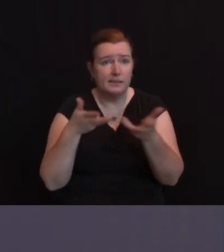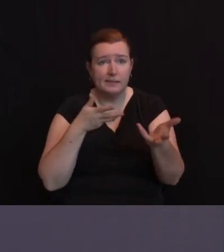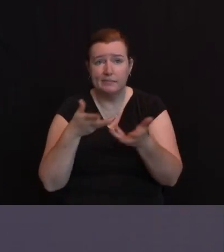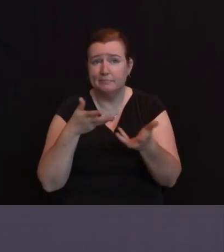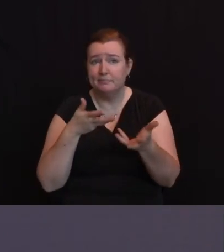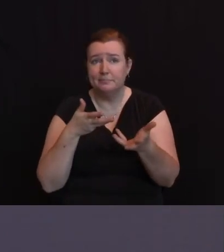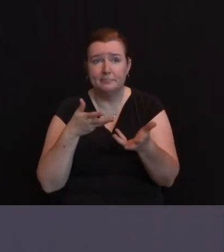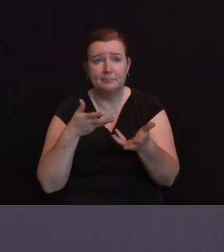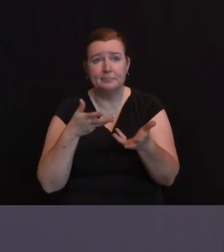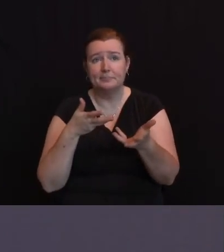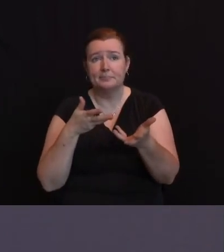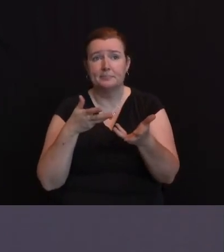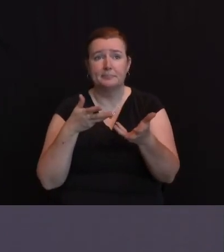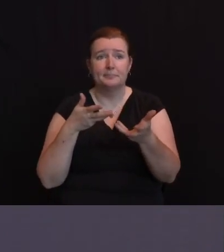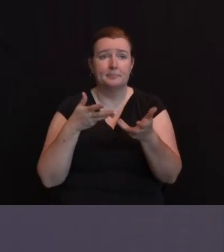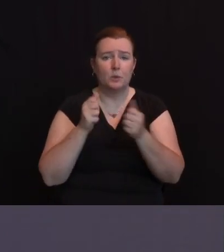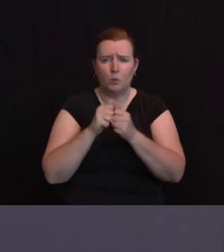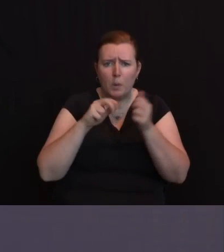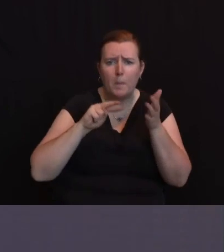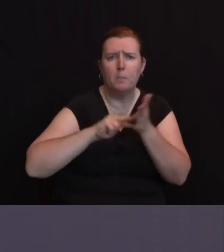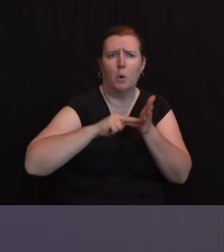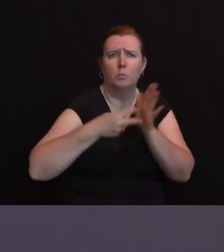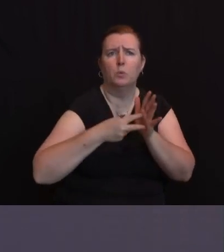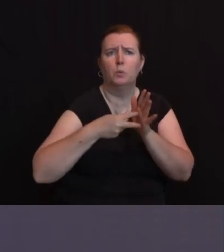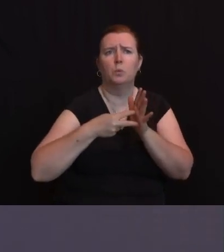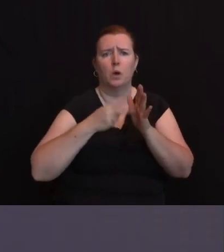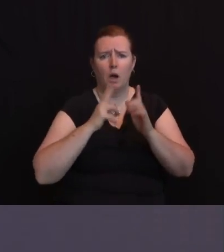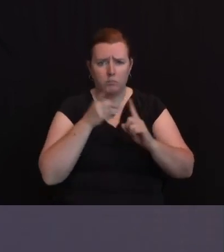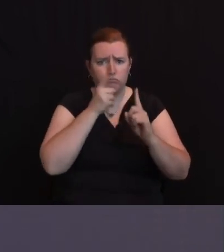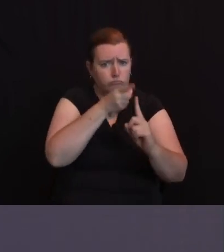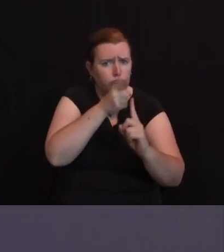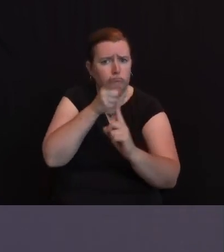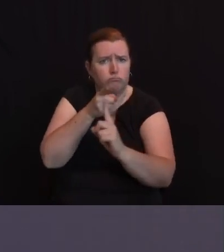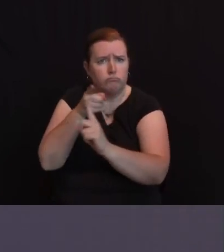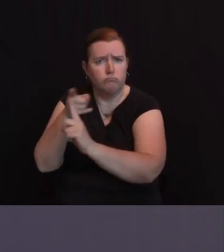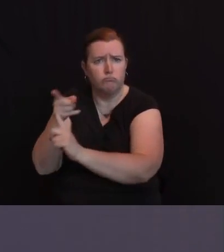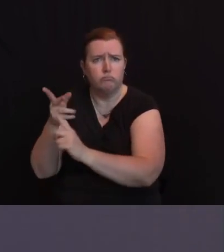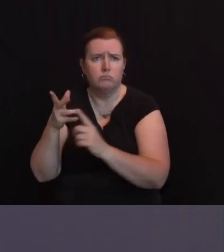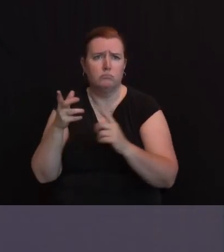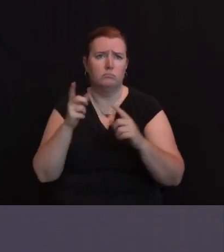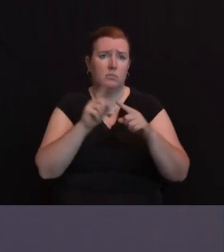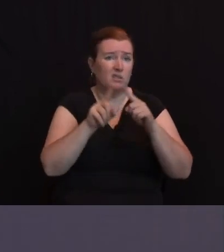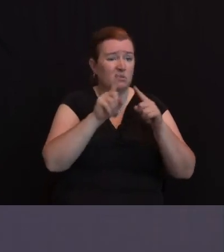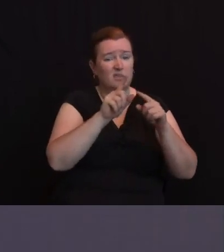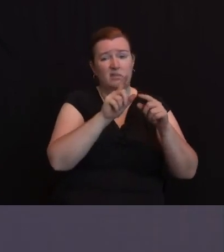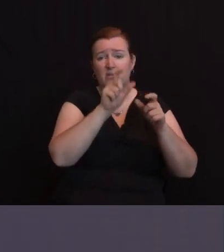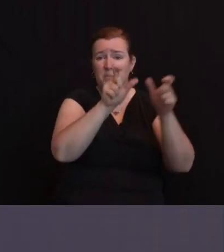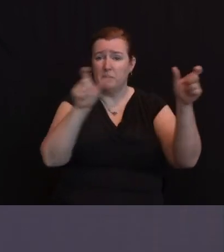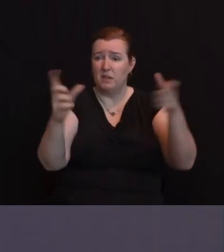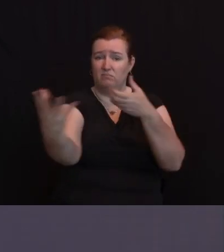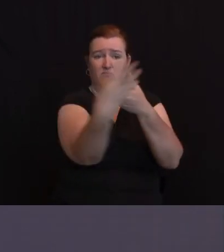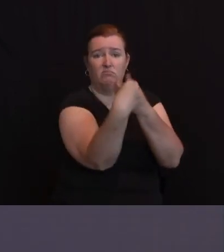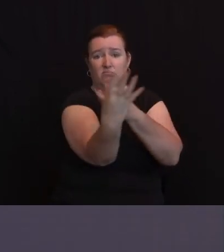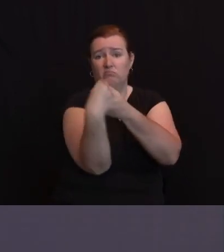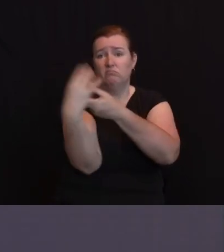constructively as possible with all of the stakeholders in all the districts around the state. Thank you. We'll close you out, sir.